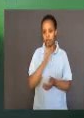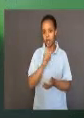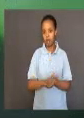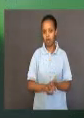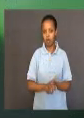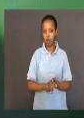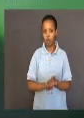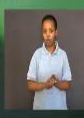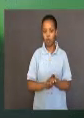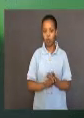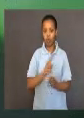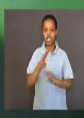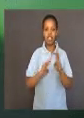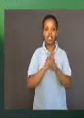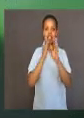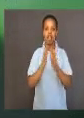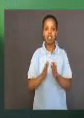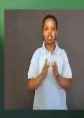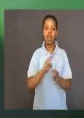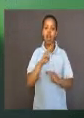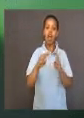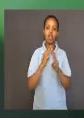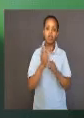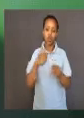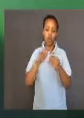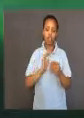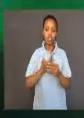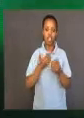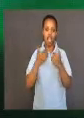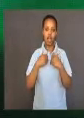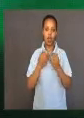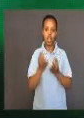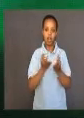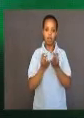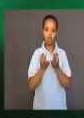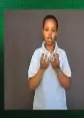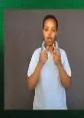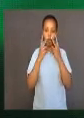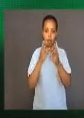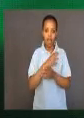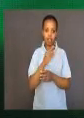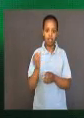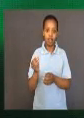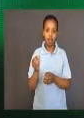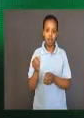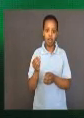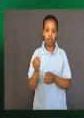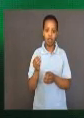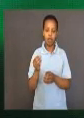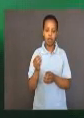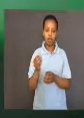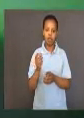Science tries to explain the world around us through observation and